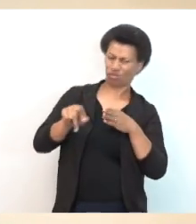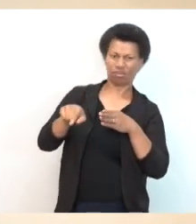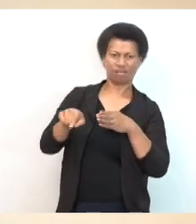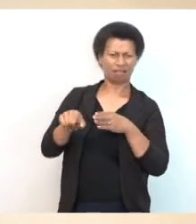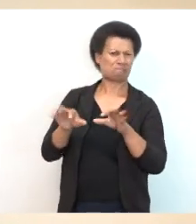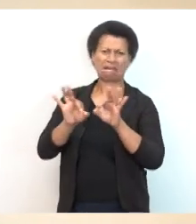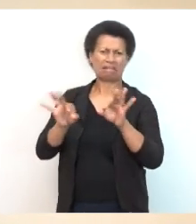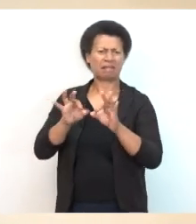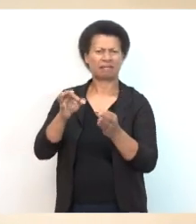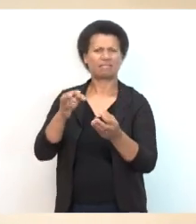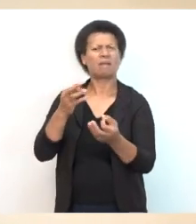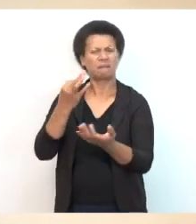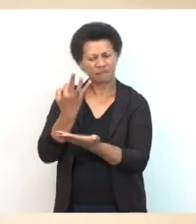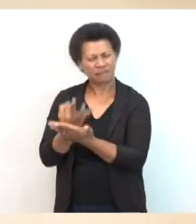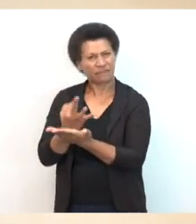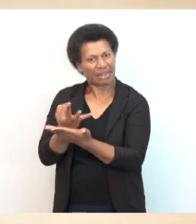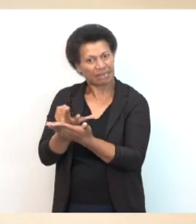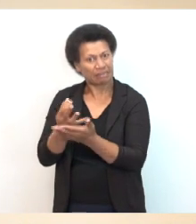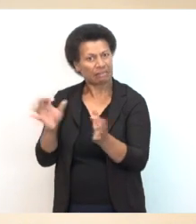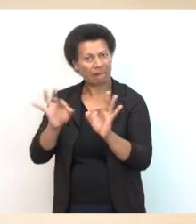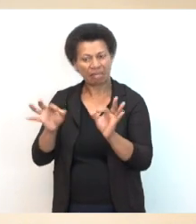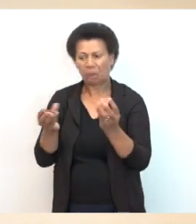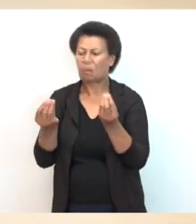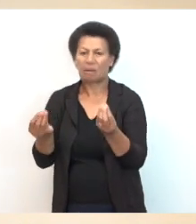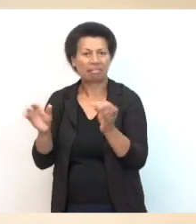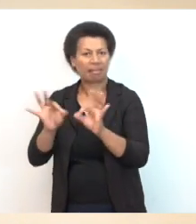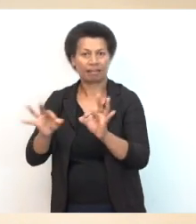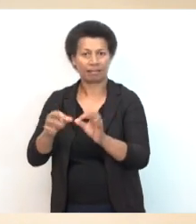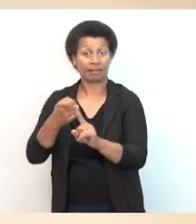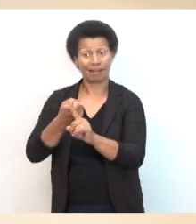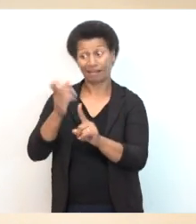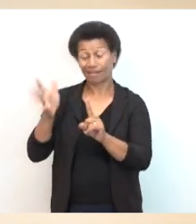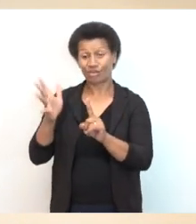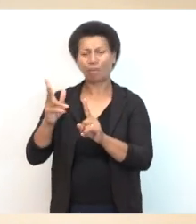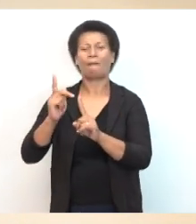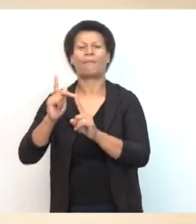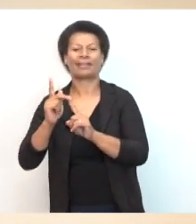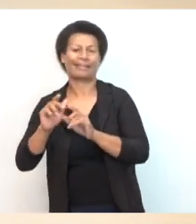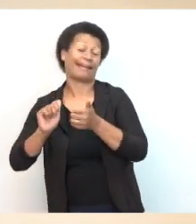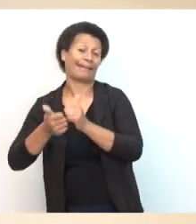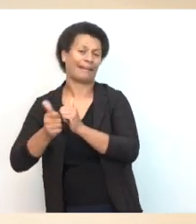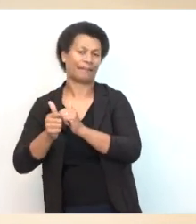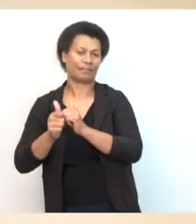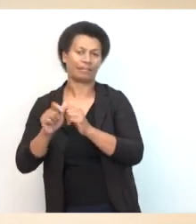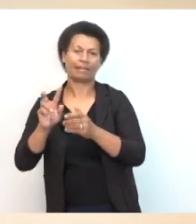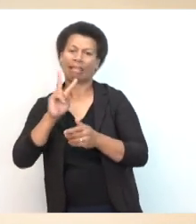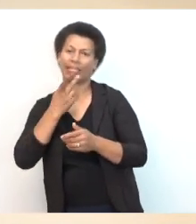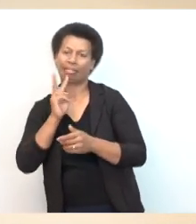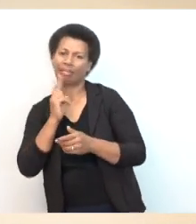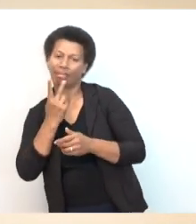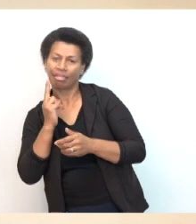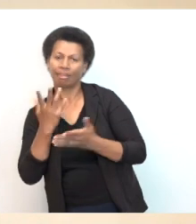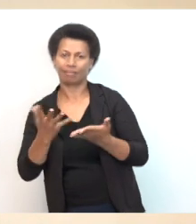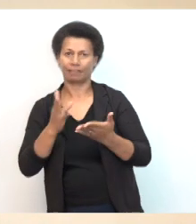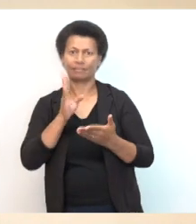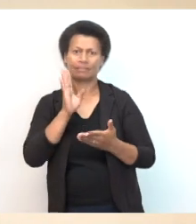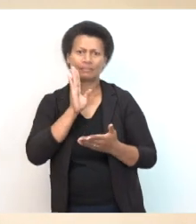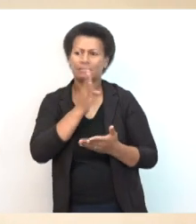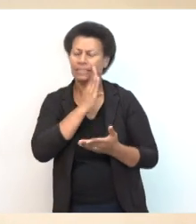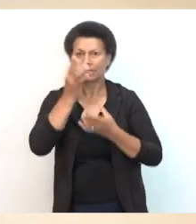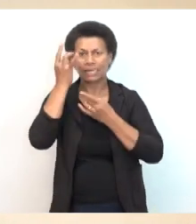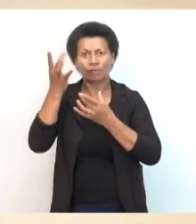water. Mr. Kayum is playing political games, exaggerating half-truths to mislead the public and attempt